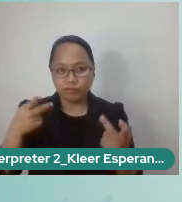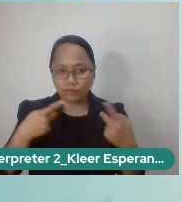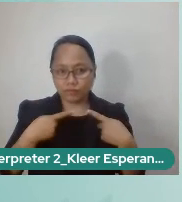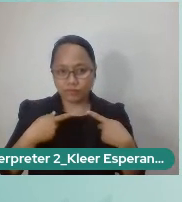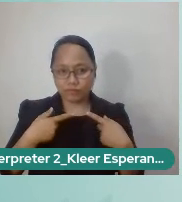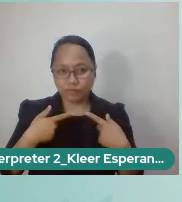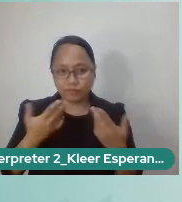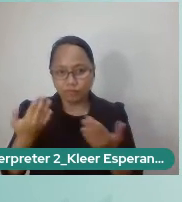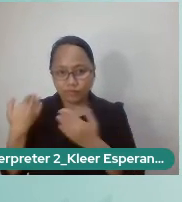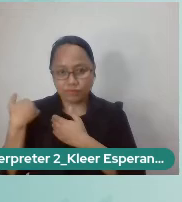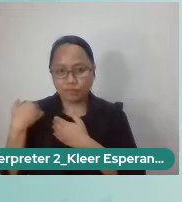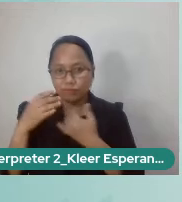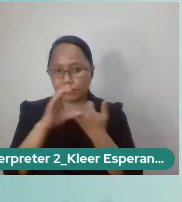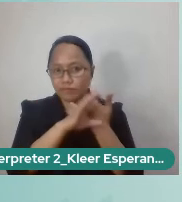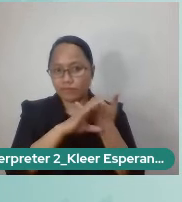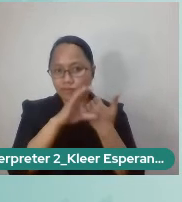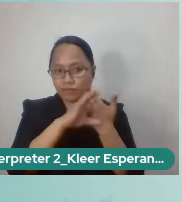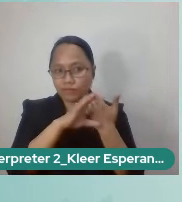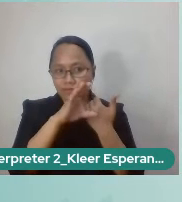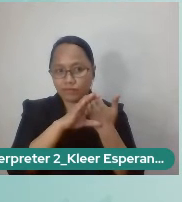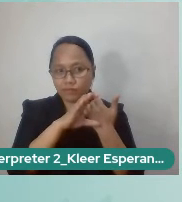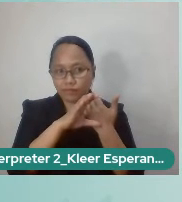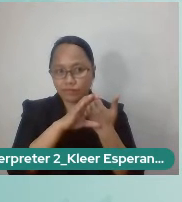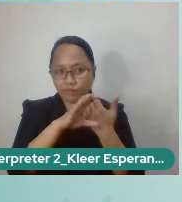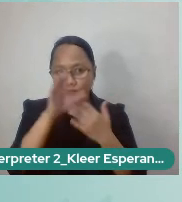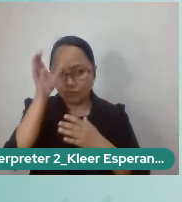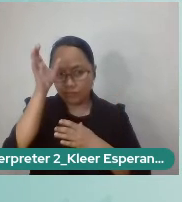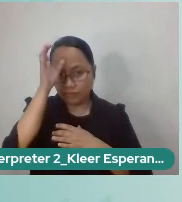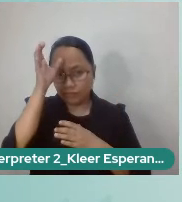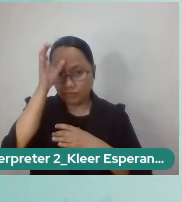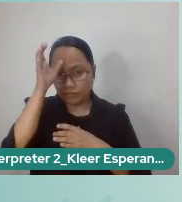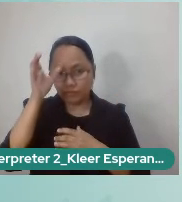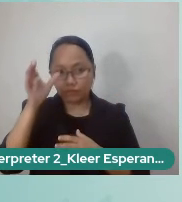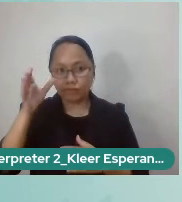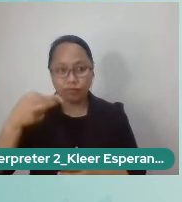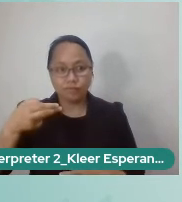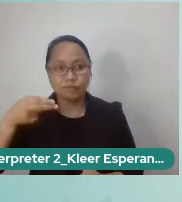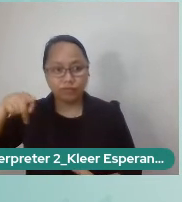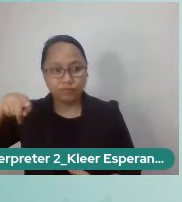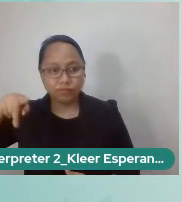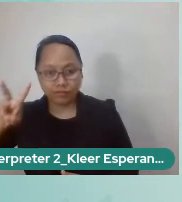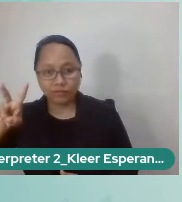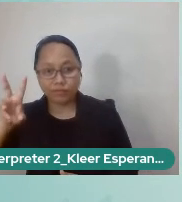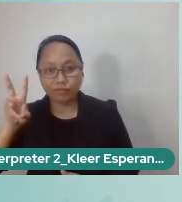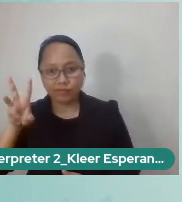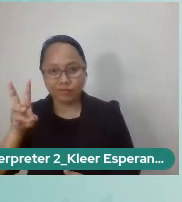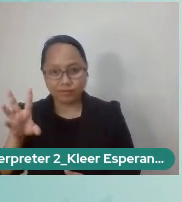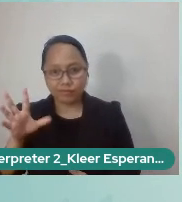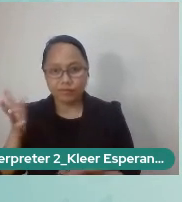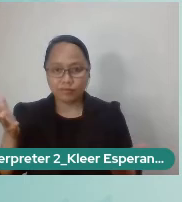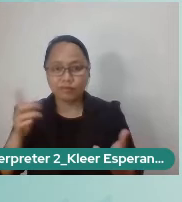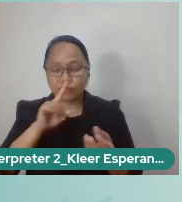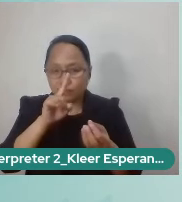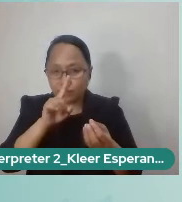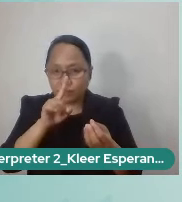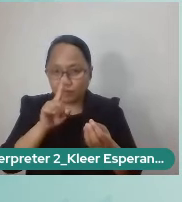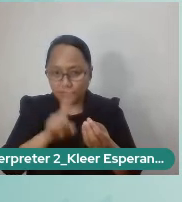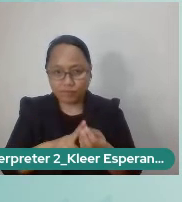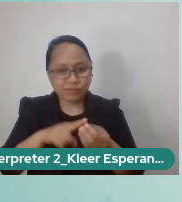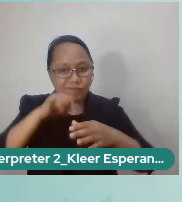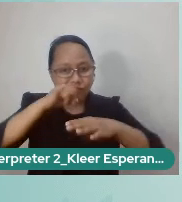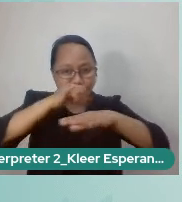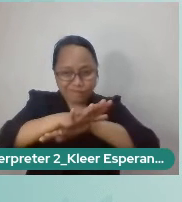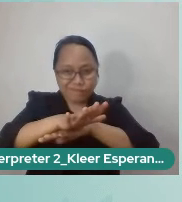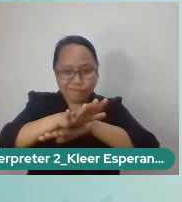3,100. And the predominant strains of HPV among Filipino women are HPV 16 and